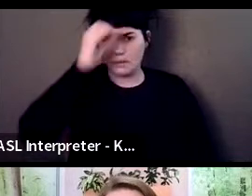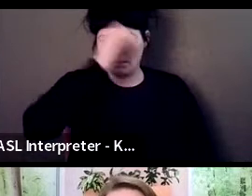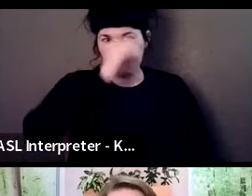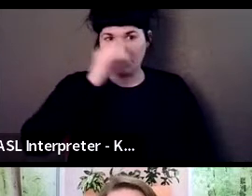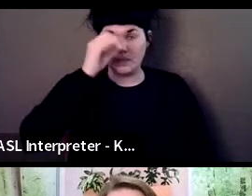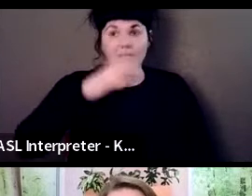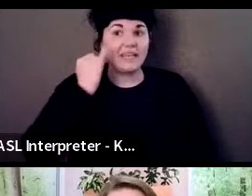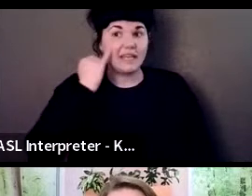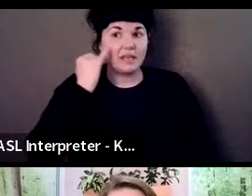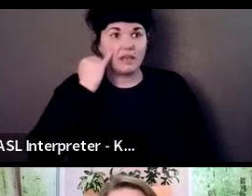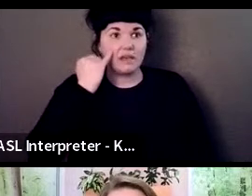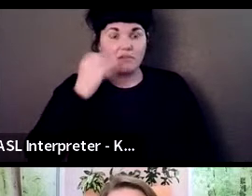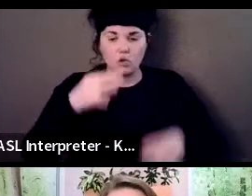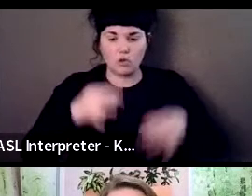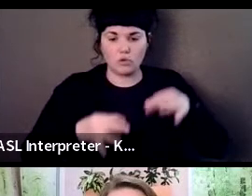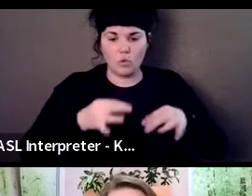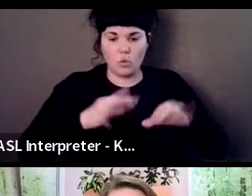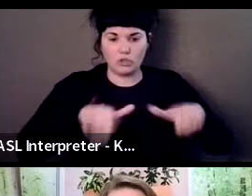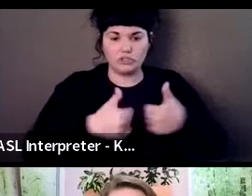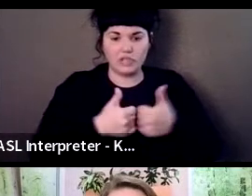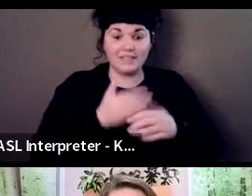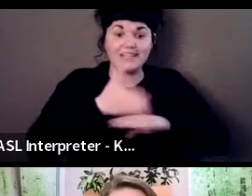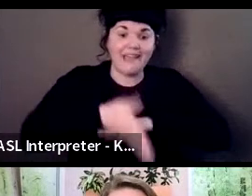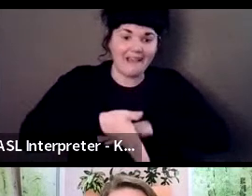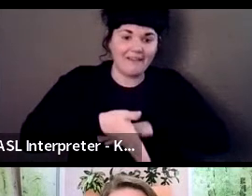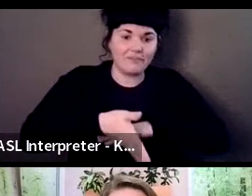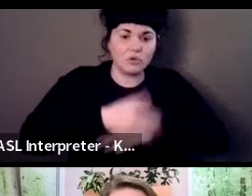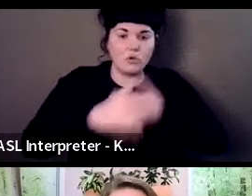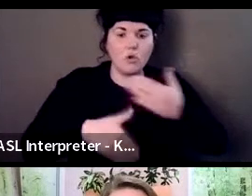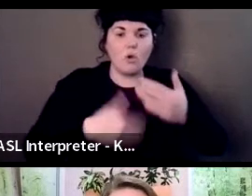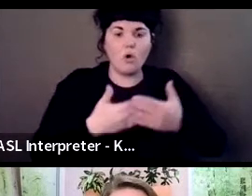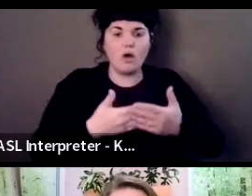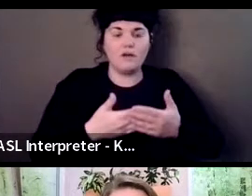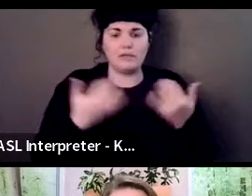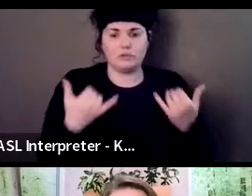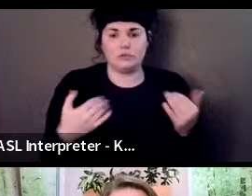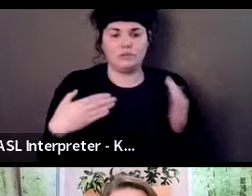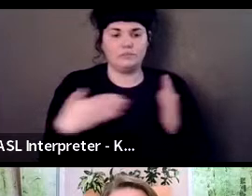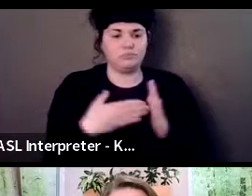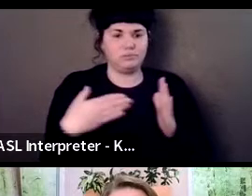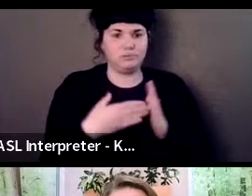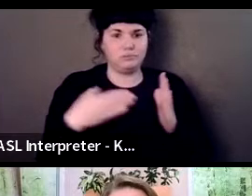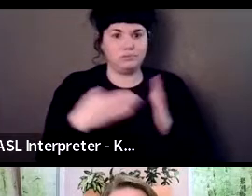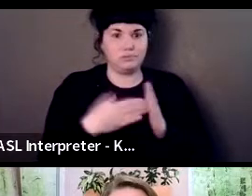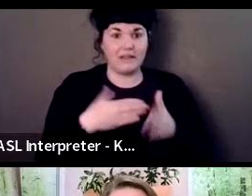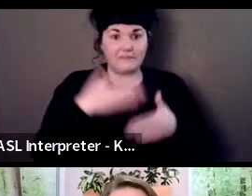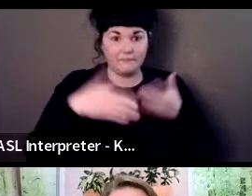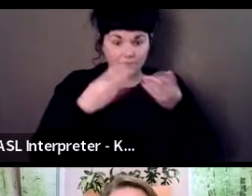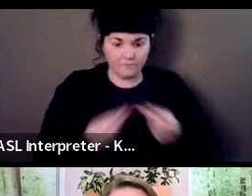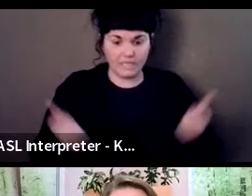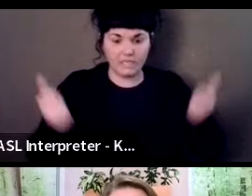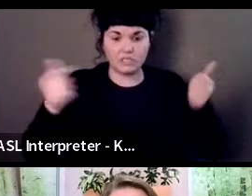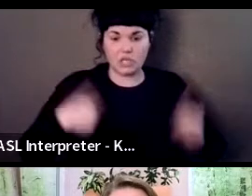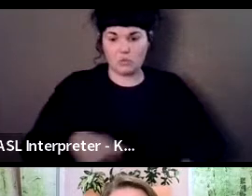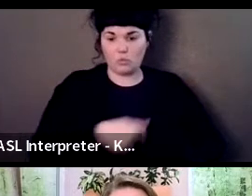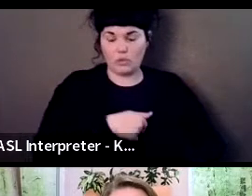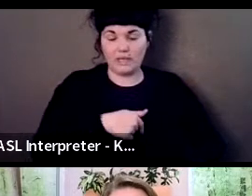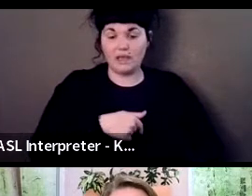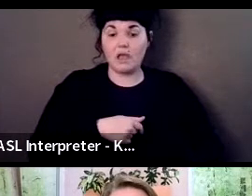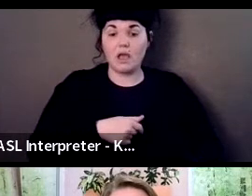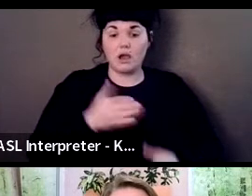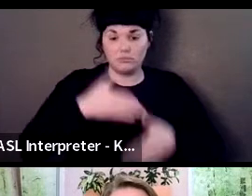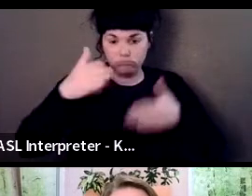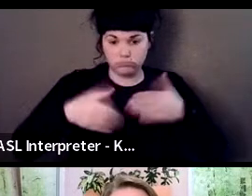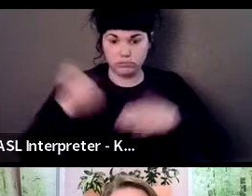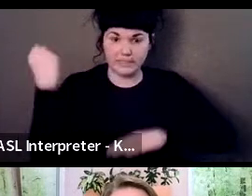court challenge after all of the other ones are done and we have expired, then a